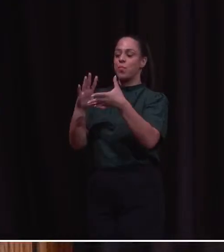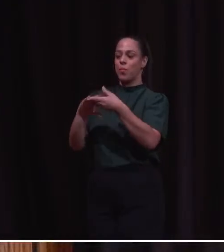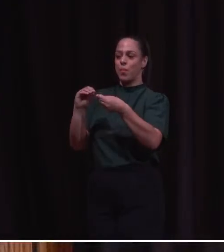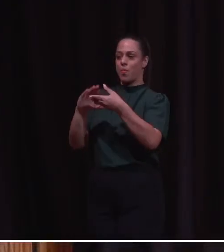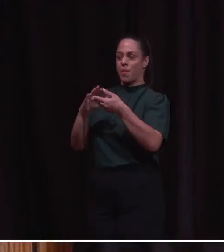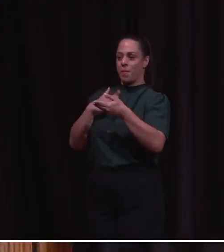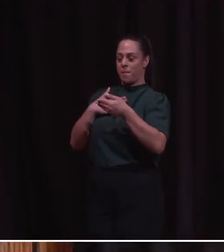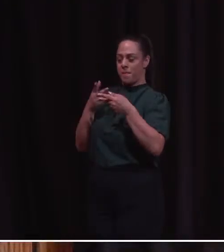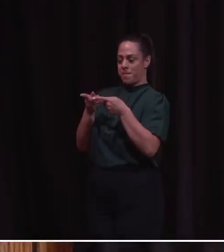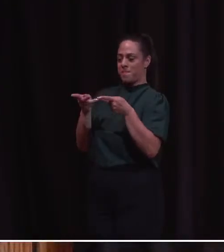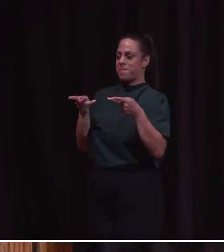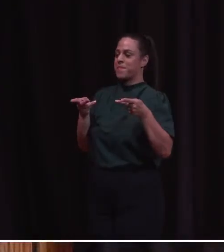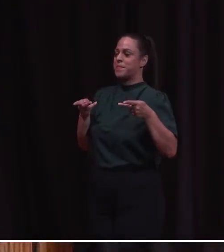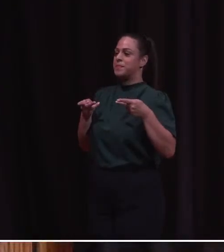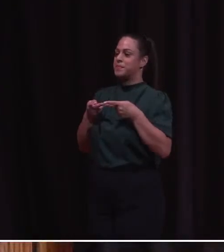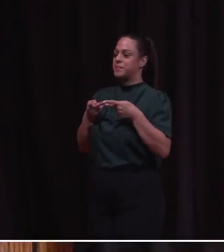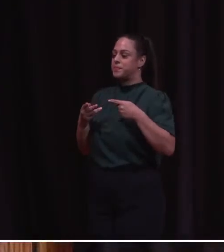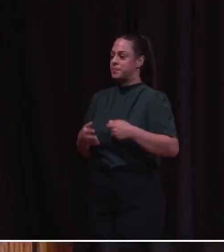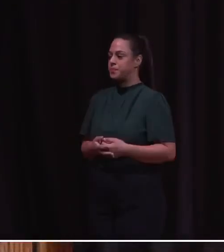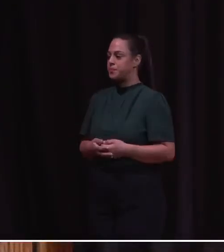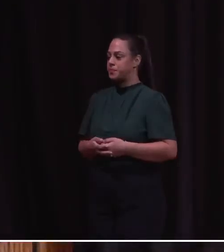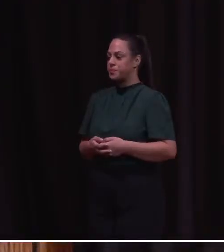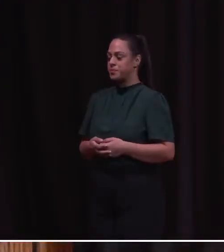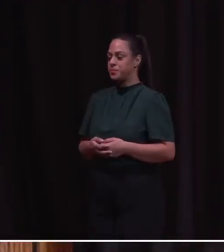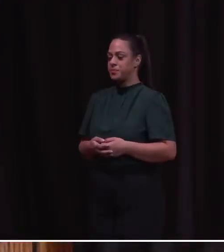And to borrow some of the words